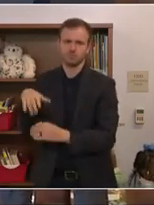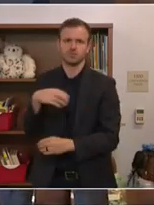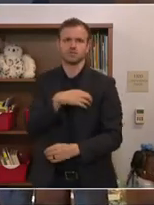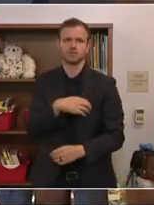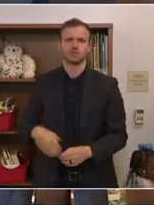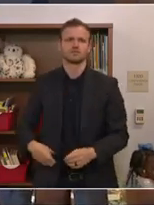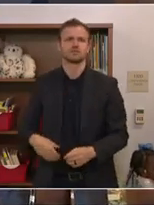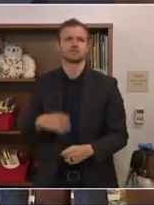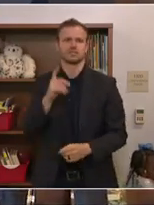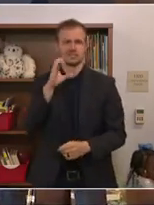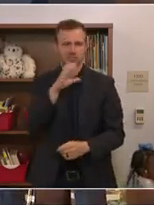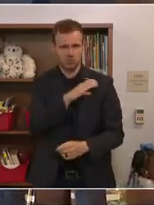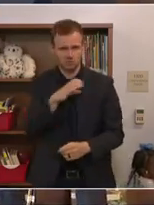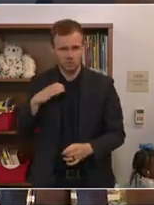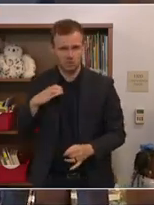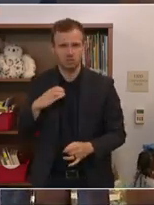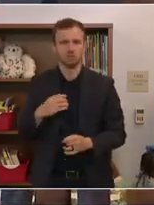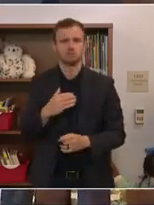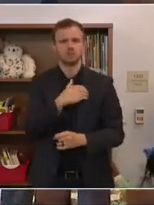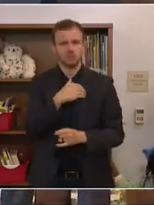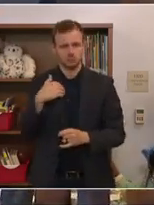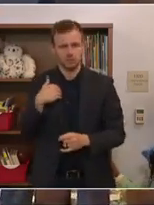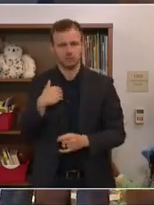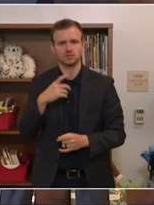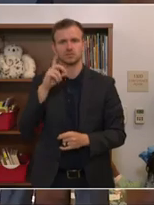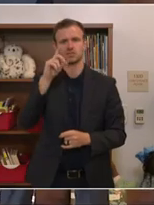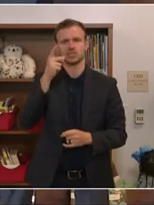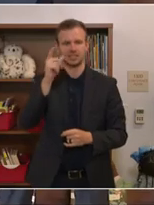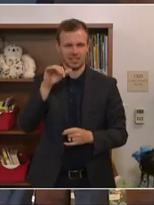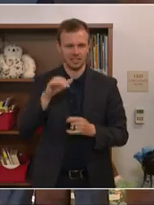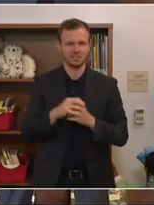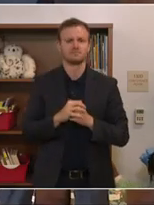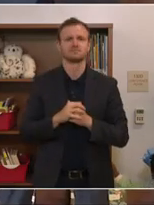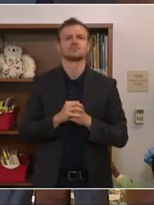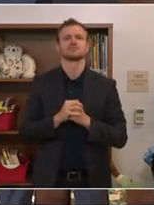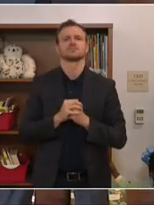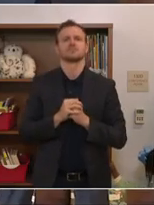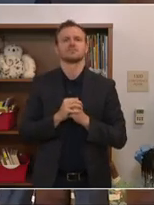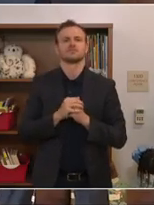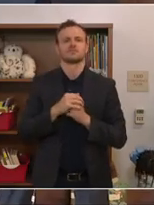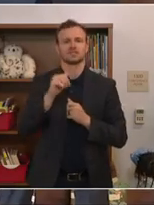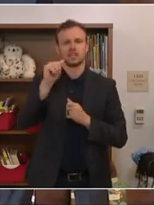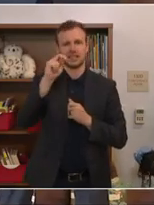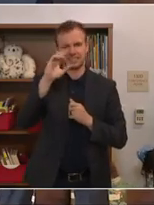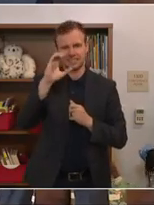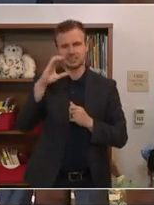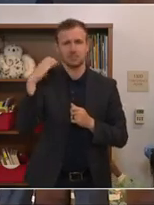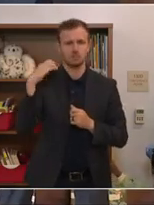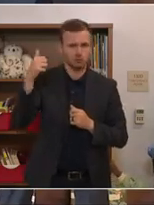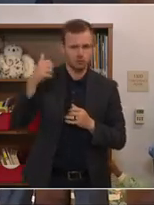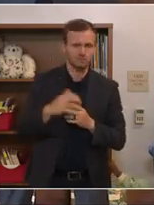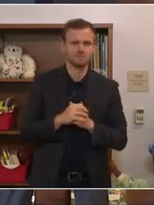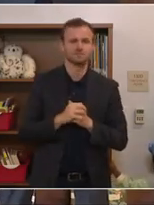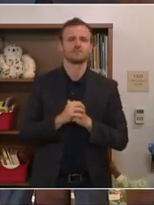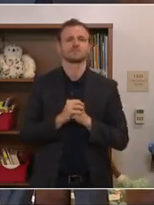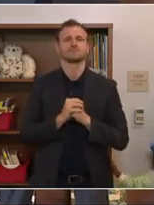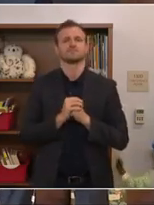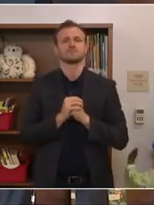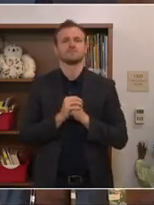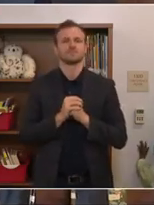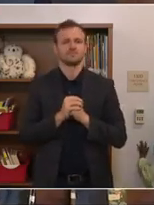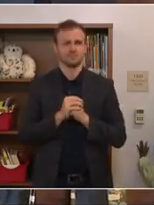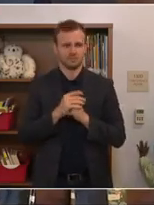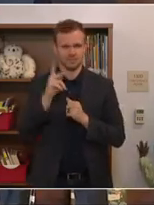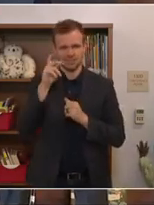I want to thank the State Board of Education Representative Ebony Rose Thompson, the ANC Commissioner, wave your hand if you're here, Commissioner Carrie